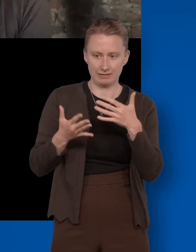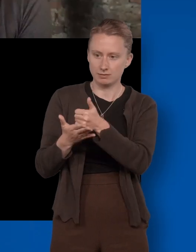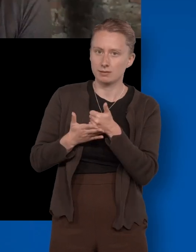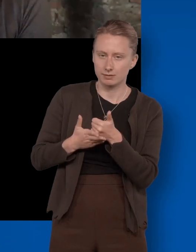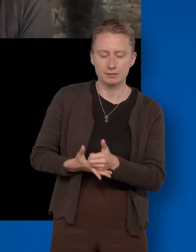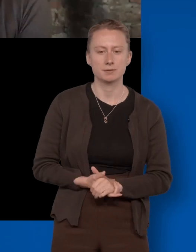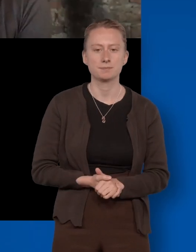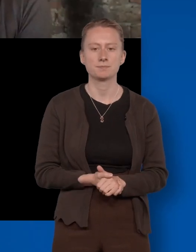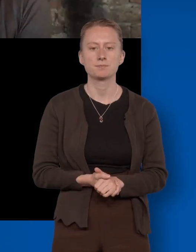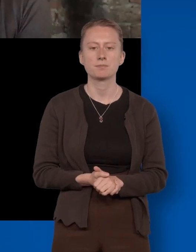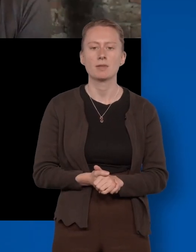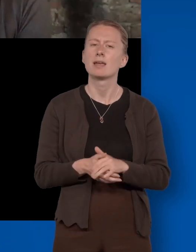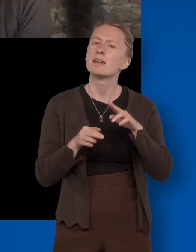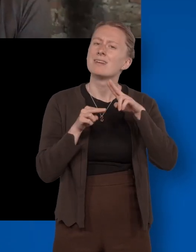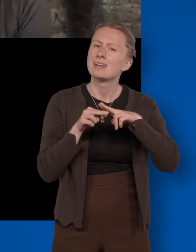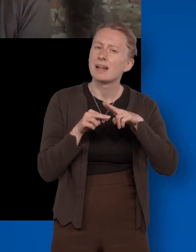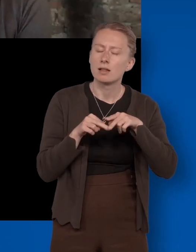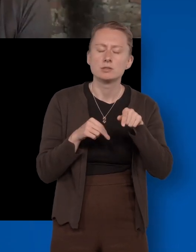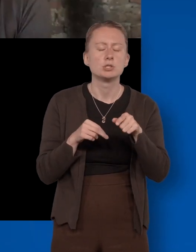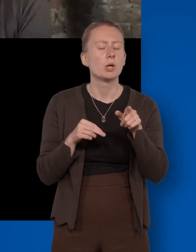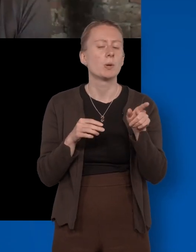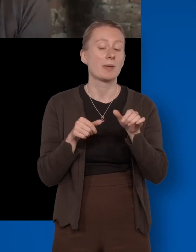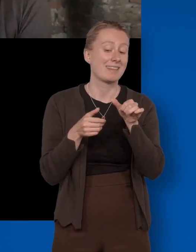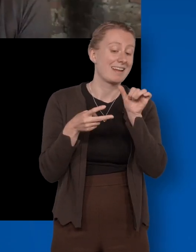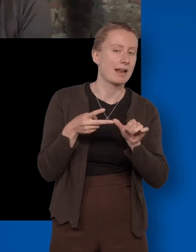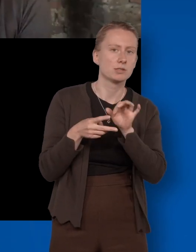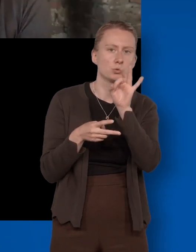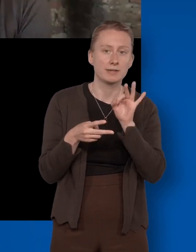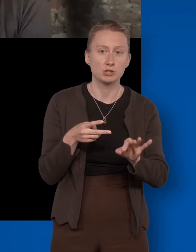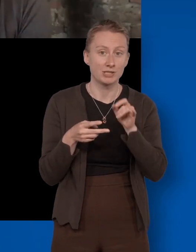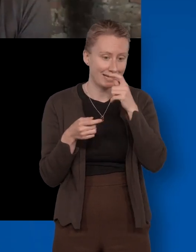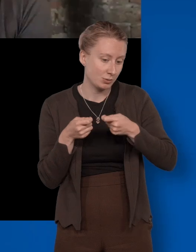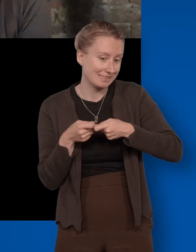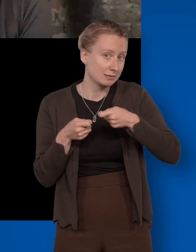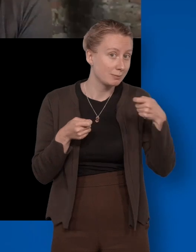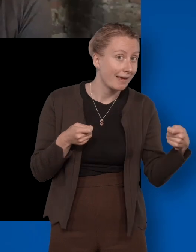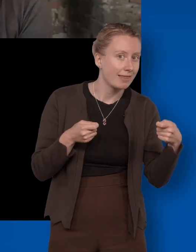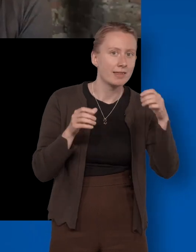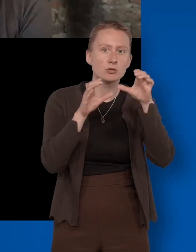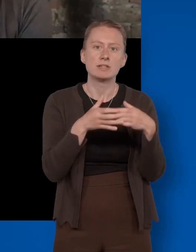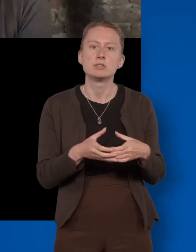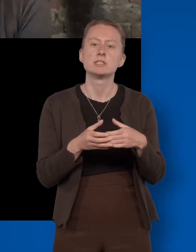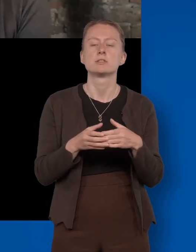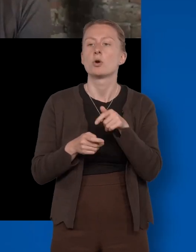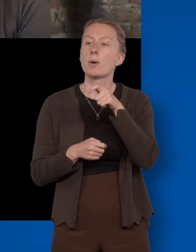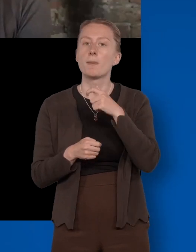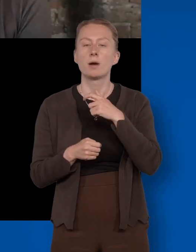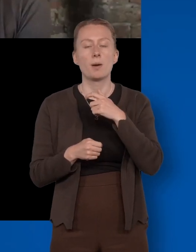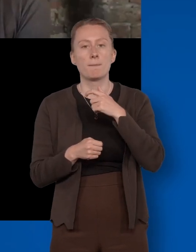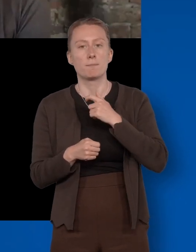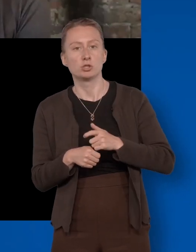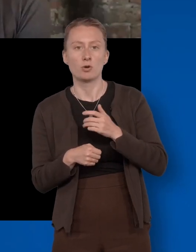statistics. So do you have the option, sort of the follow-up question is like expand on the category. So instead of saying person of color,